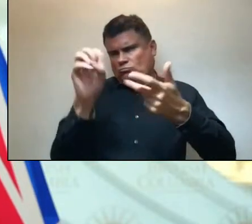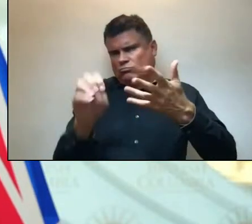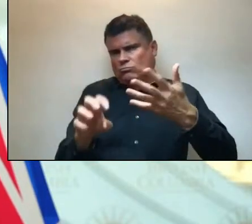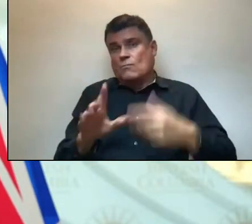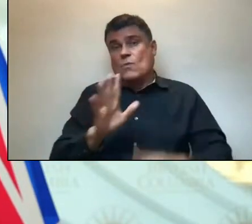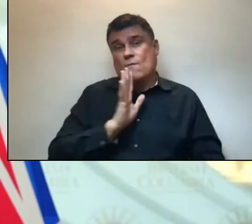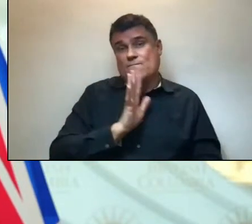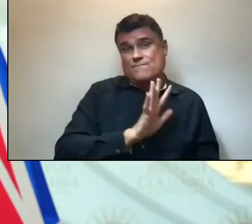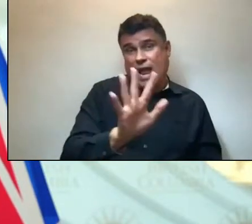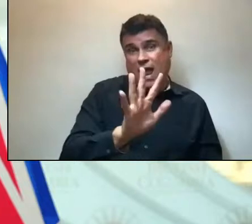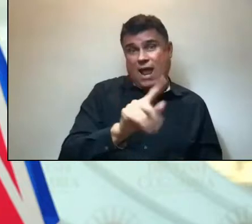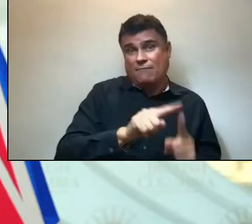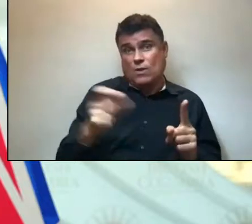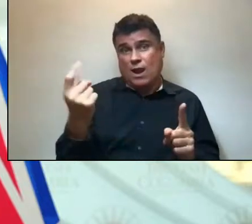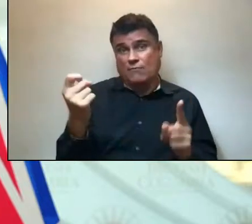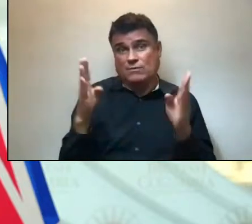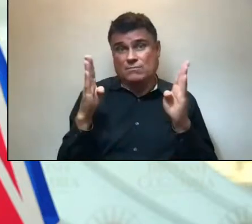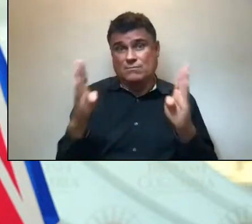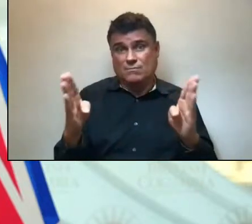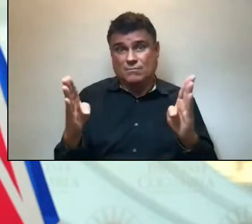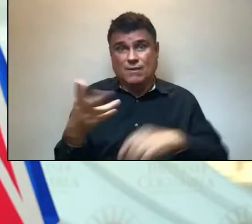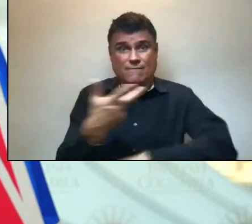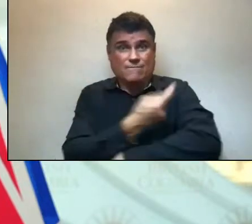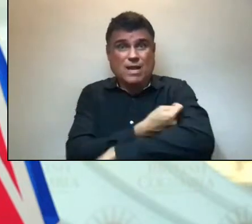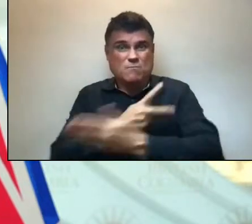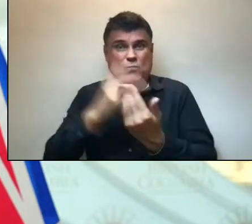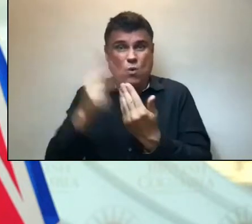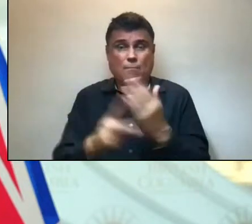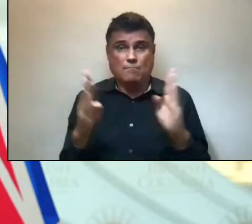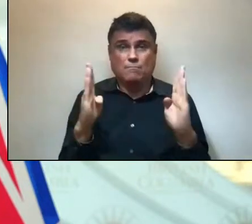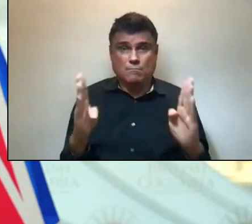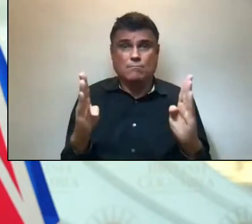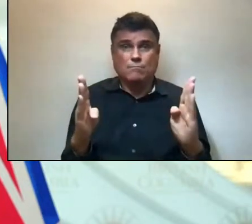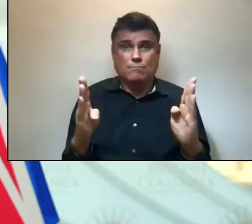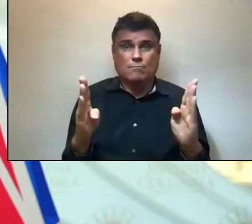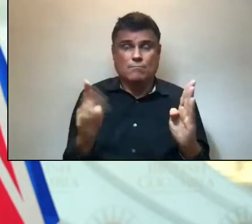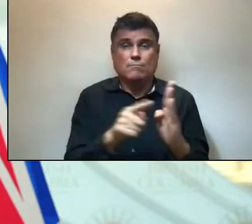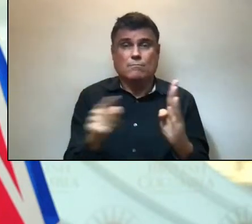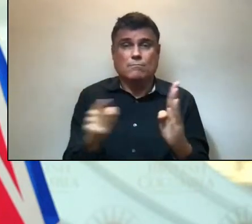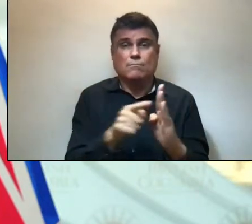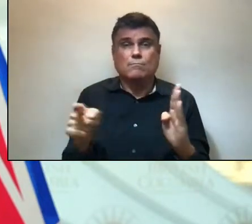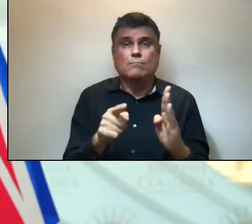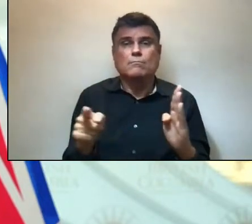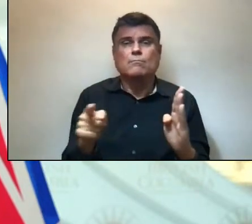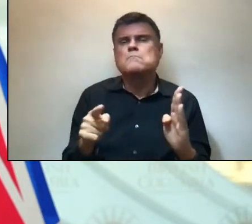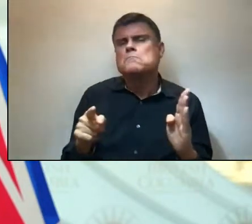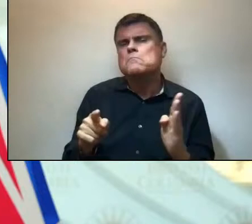vaccination program that we have. As of today,